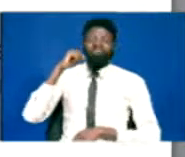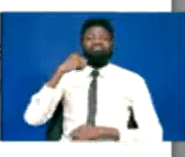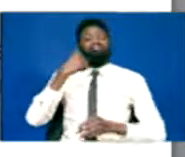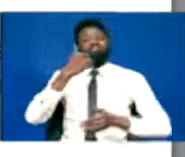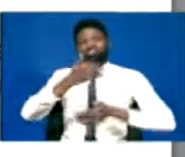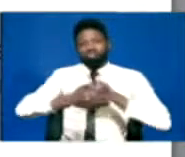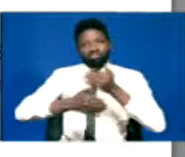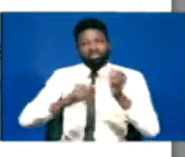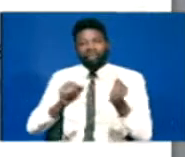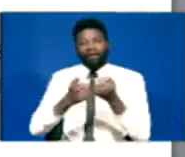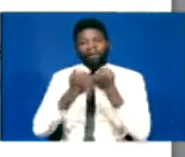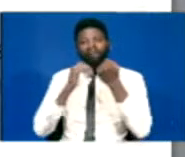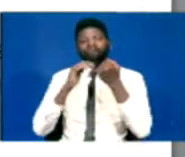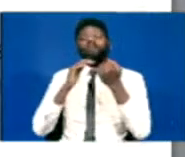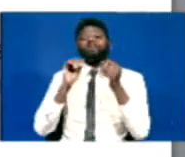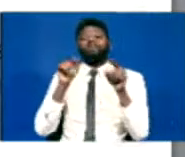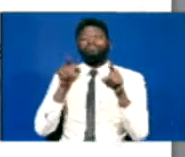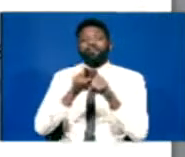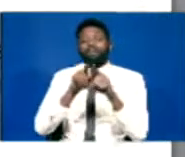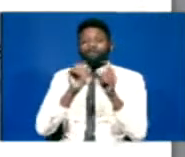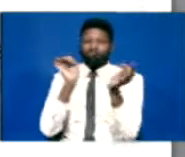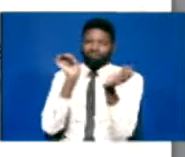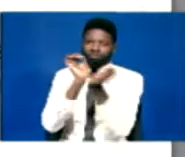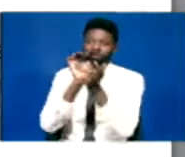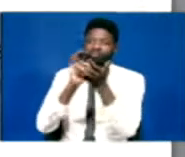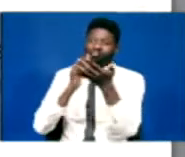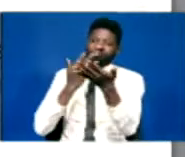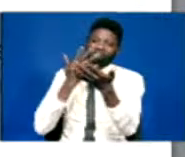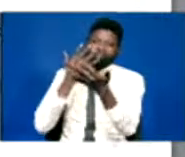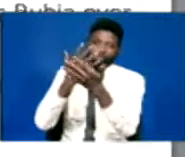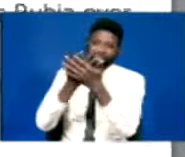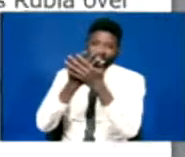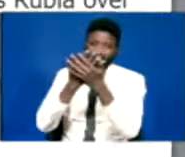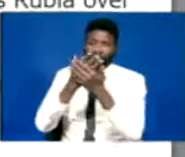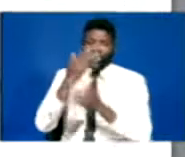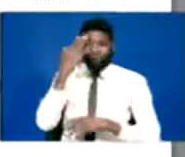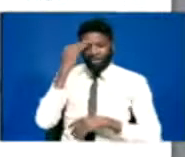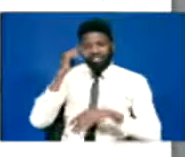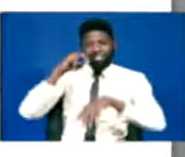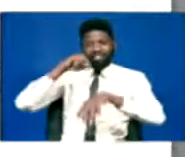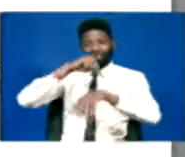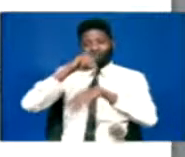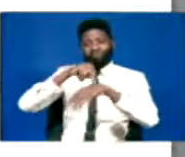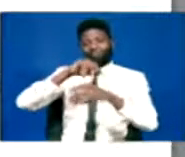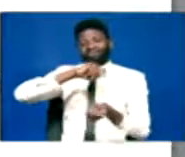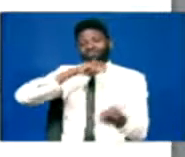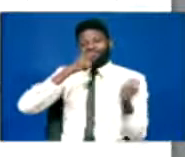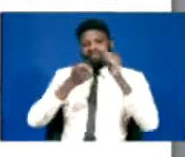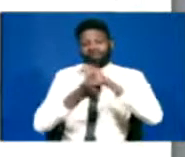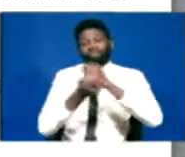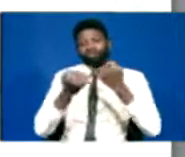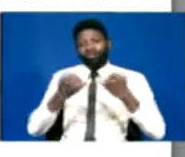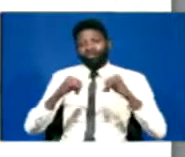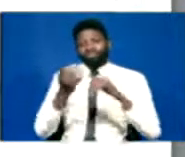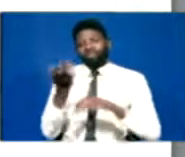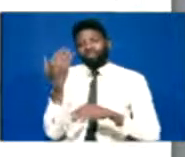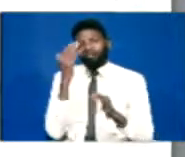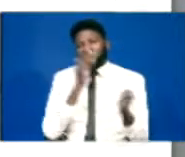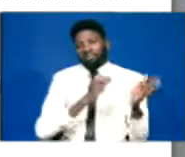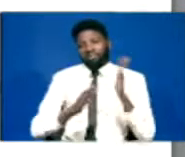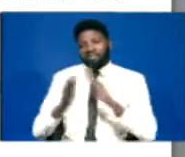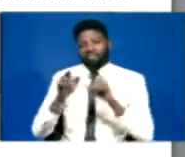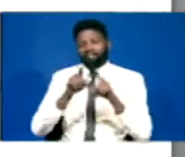being arrested and jailed for treason for purportedly being part of the team that was planning the 1982